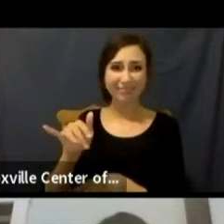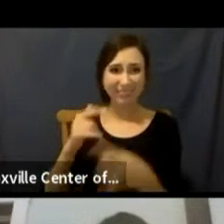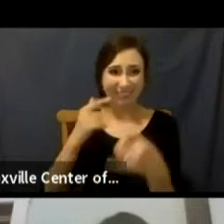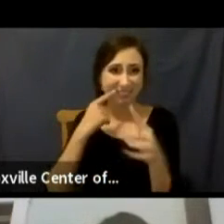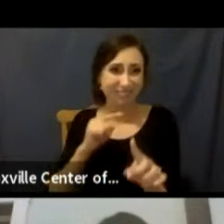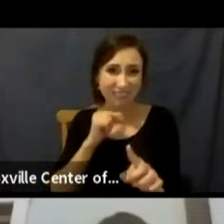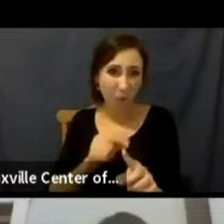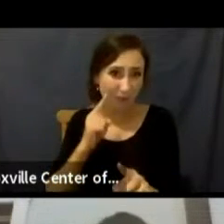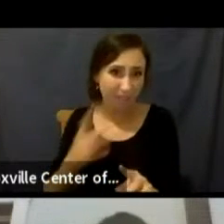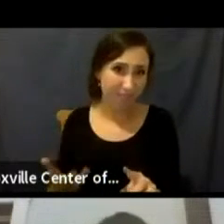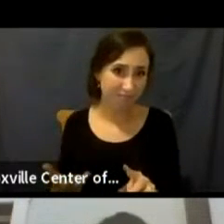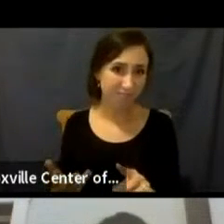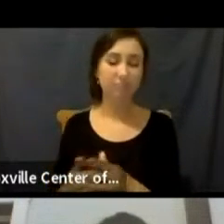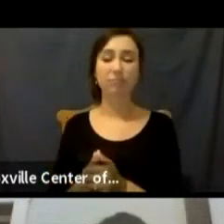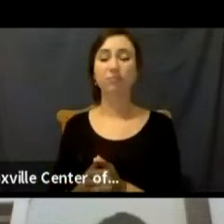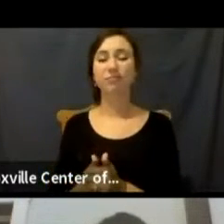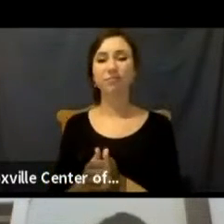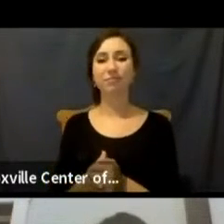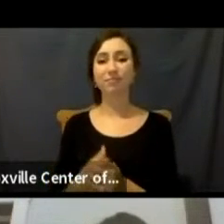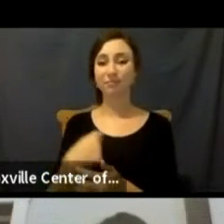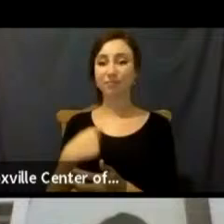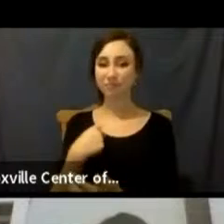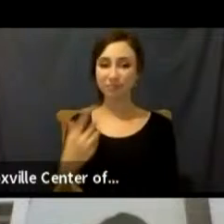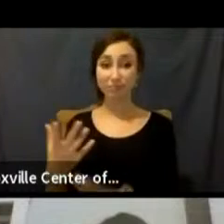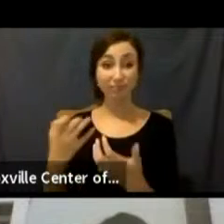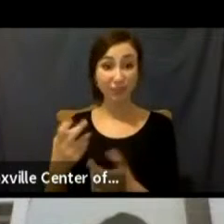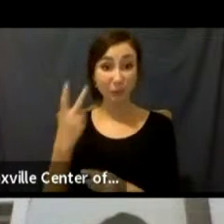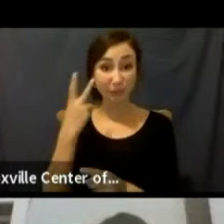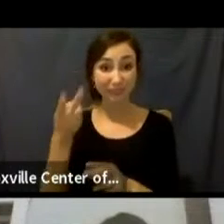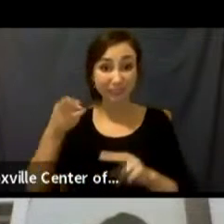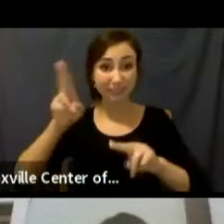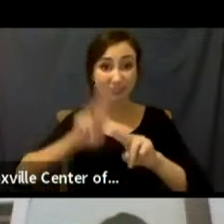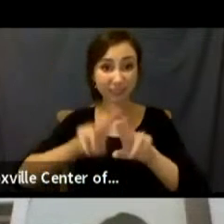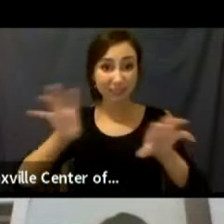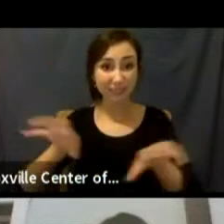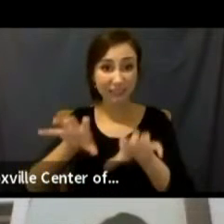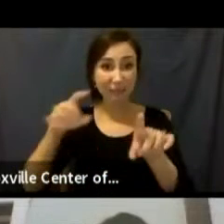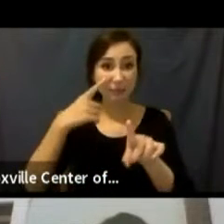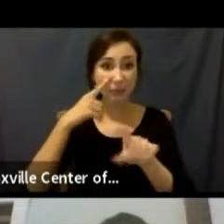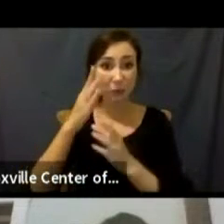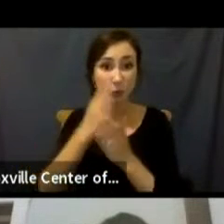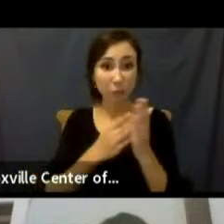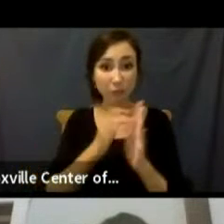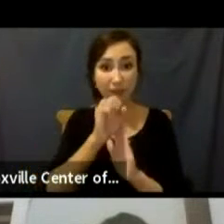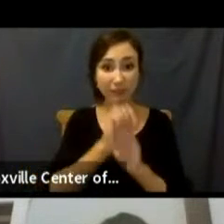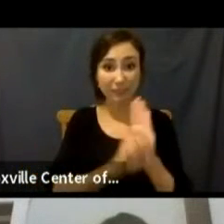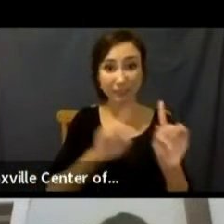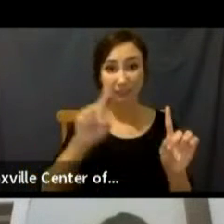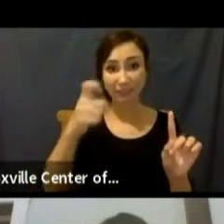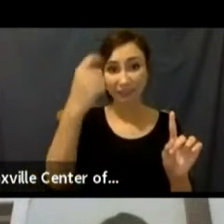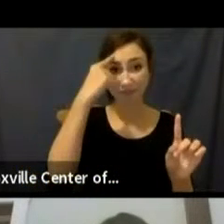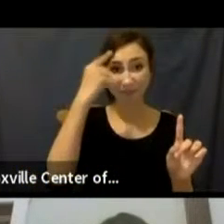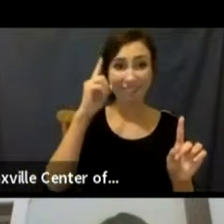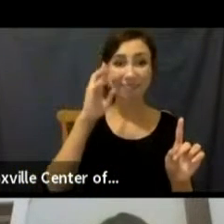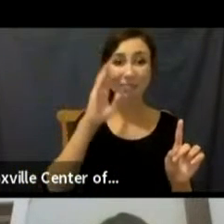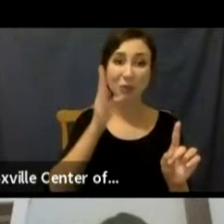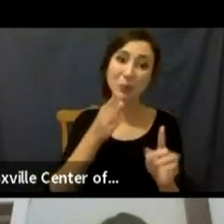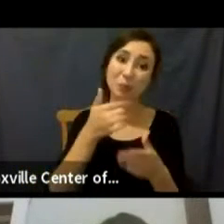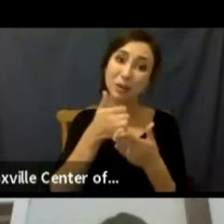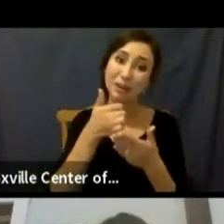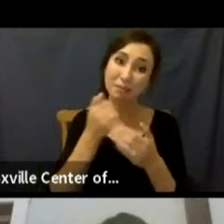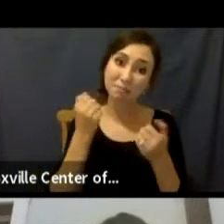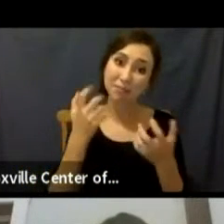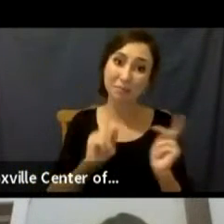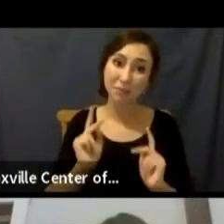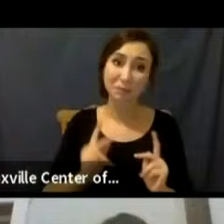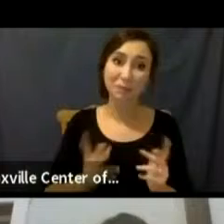to see, some increased activism on the part of the state government. It would help us all out. I